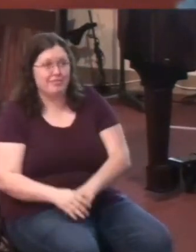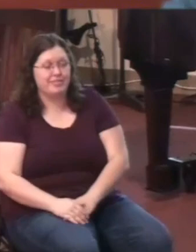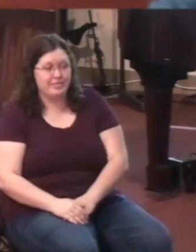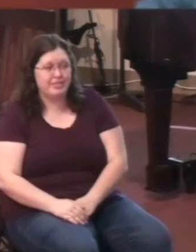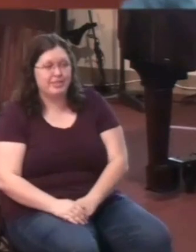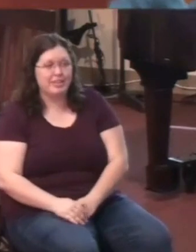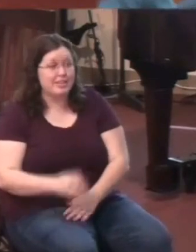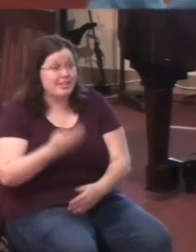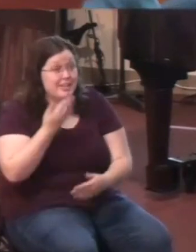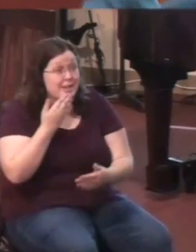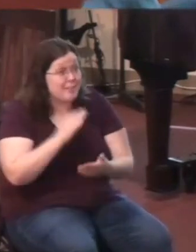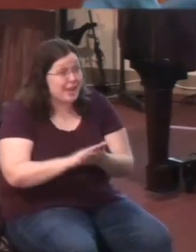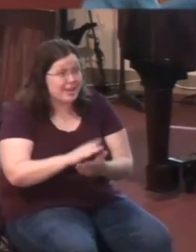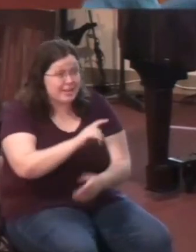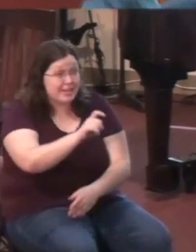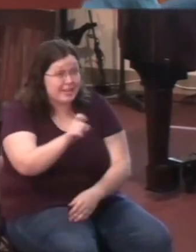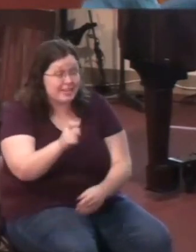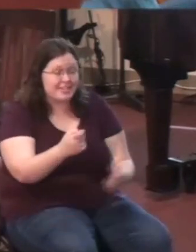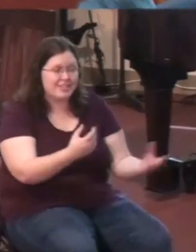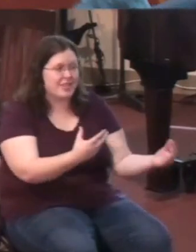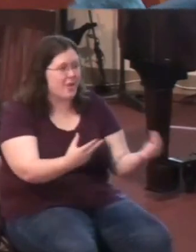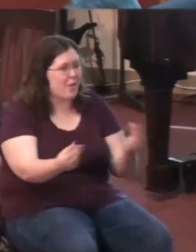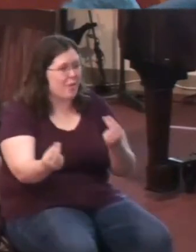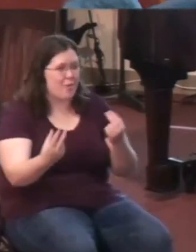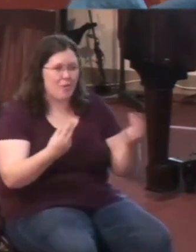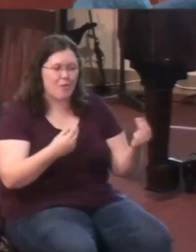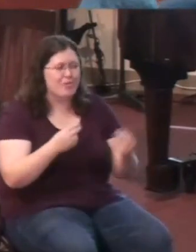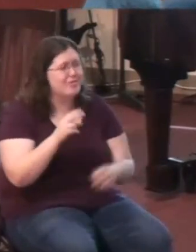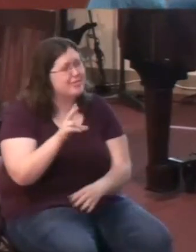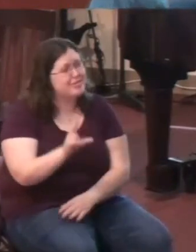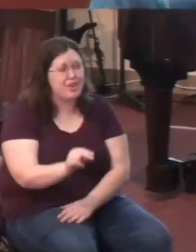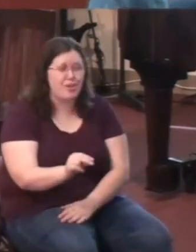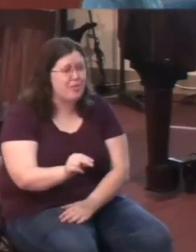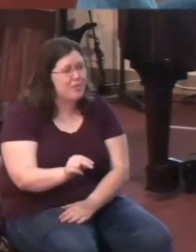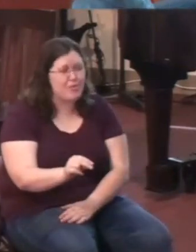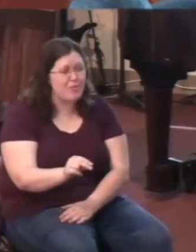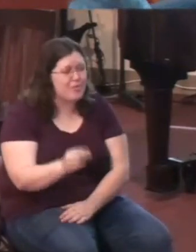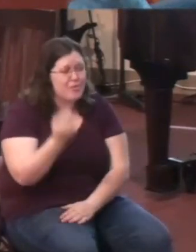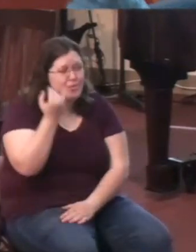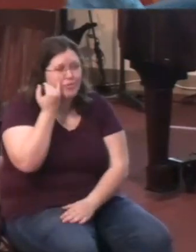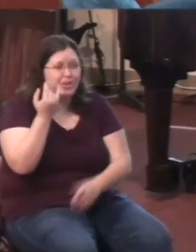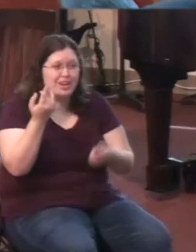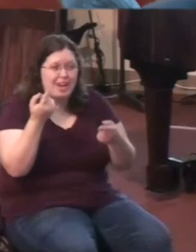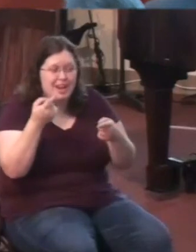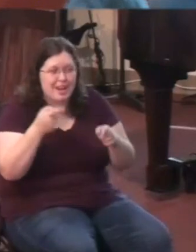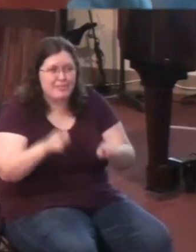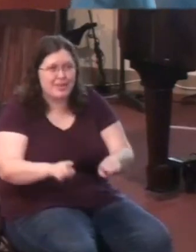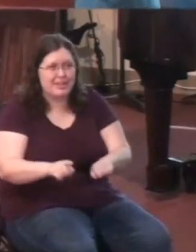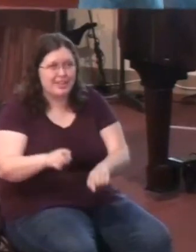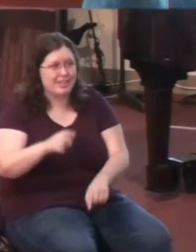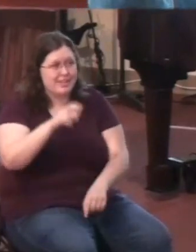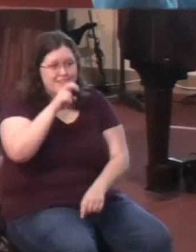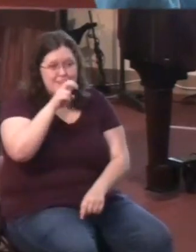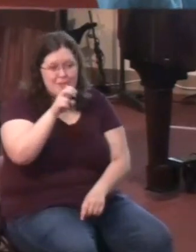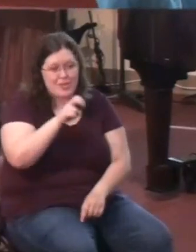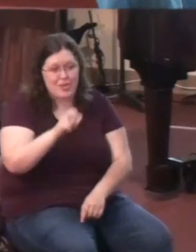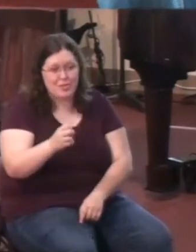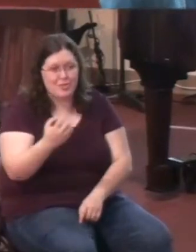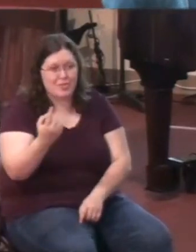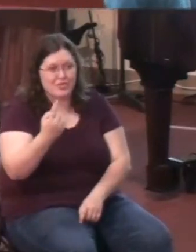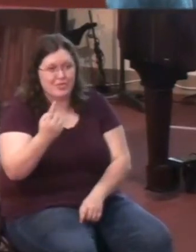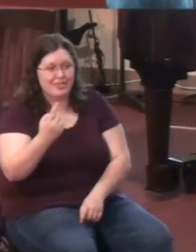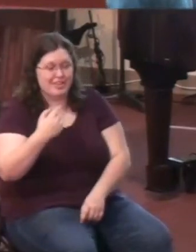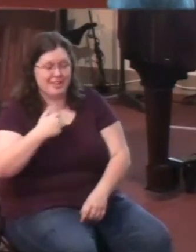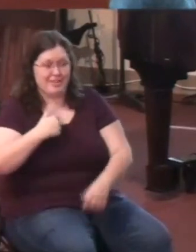is that bad? No, of course not. If there was happening and I had a cobra or something that was